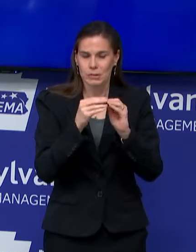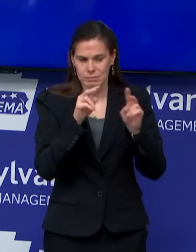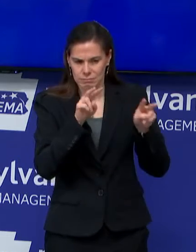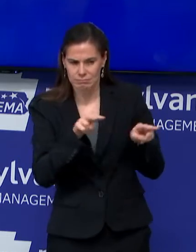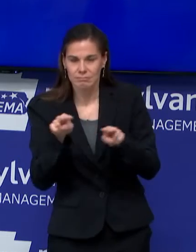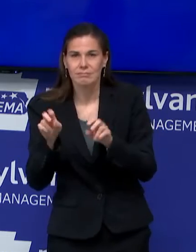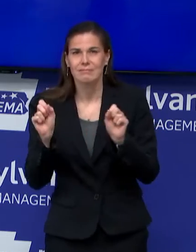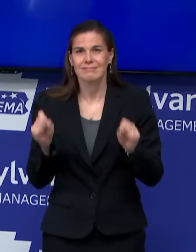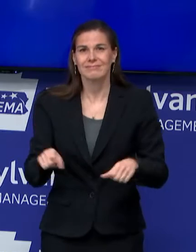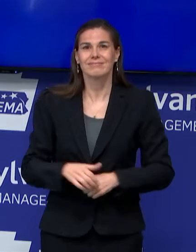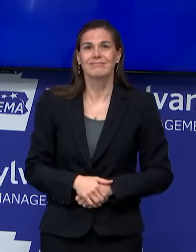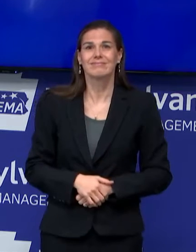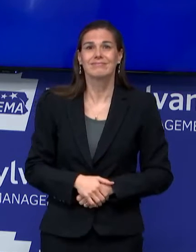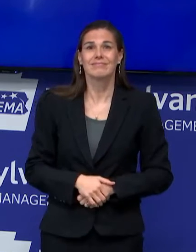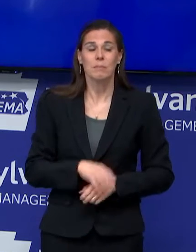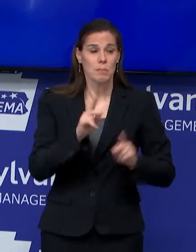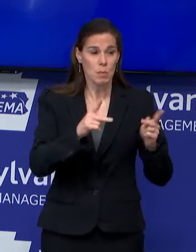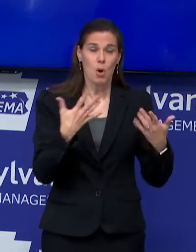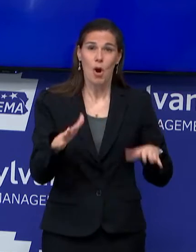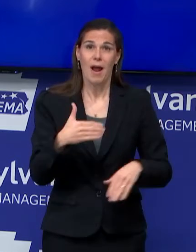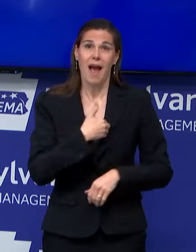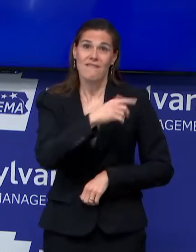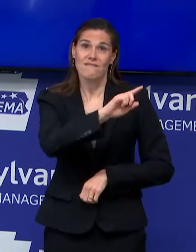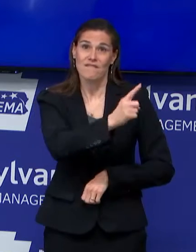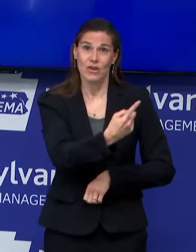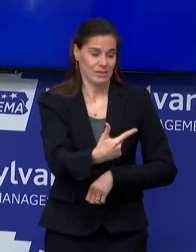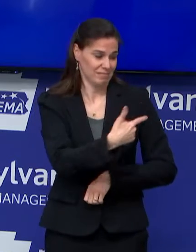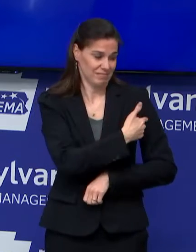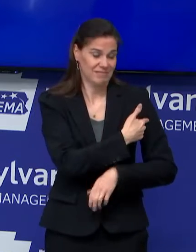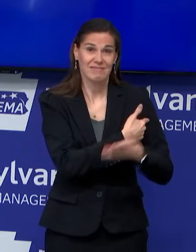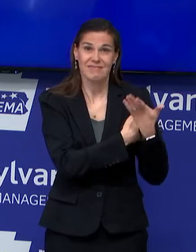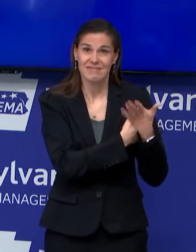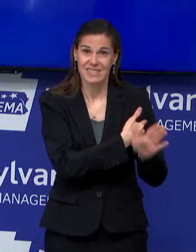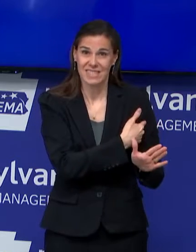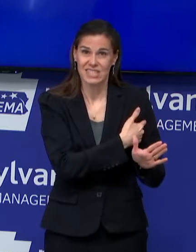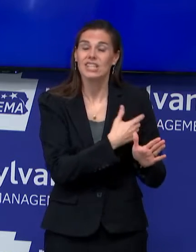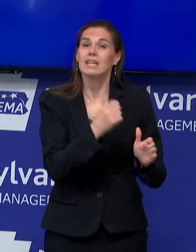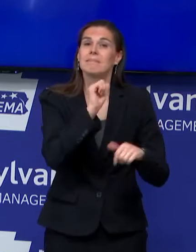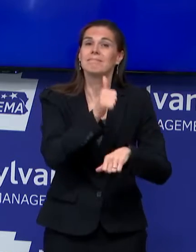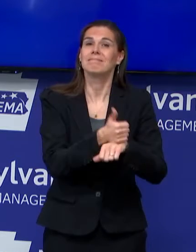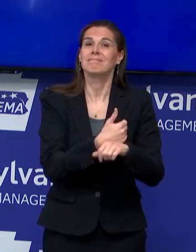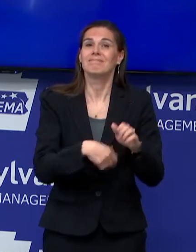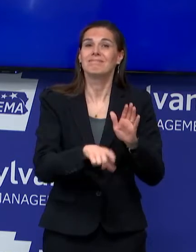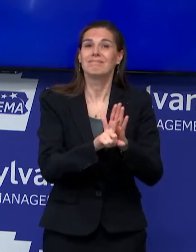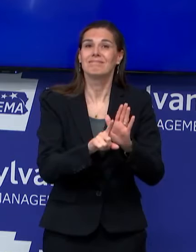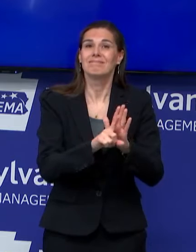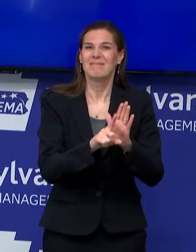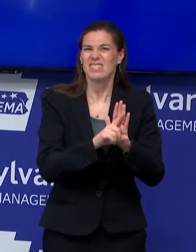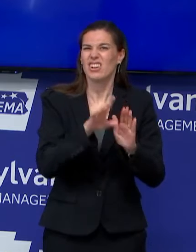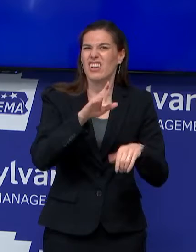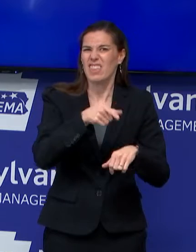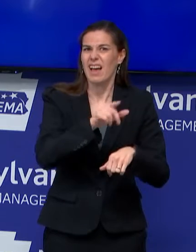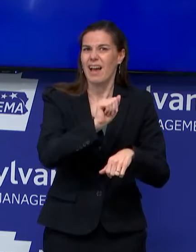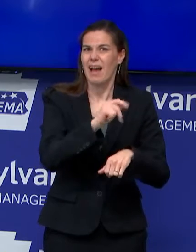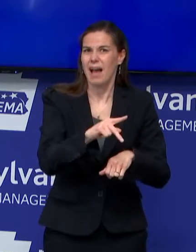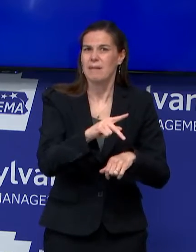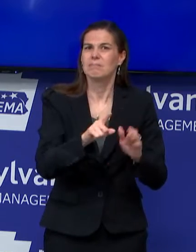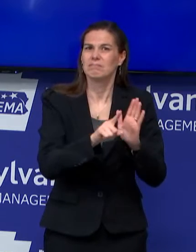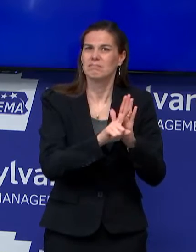Pennsylvanians who have received their first dose of the COVID-19 vaccine can also set a reminder for when it's time to receive their second